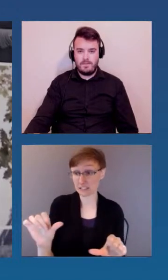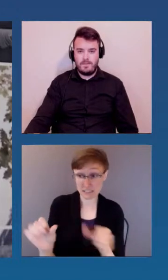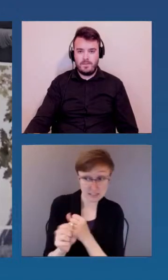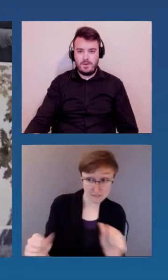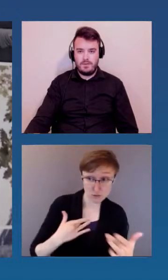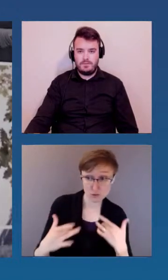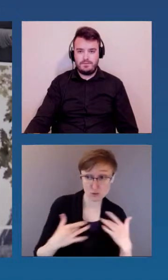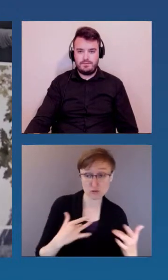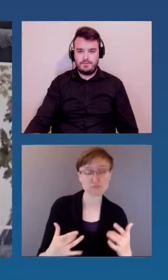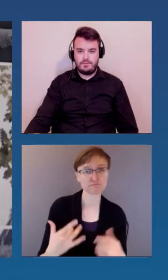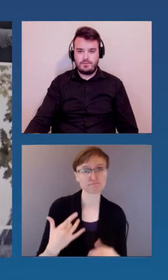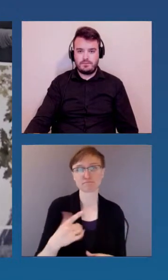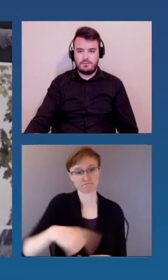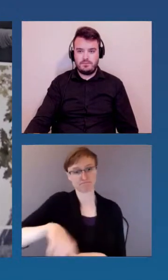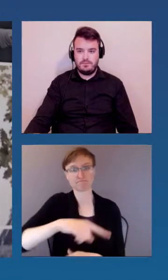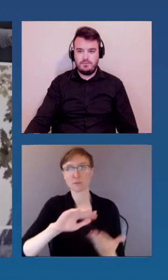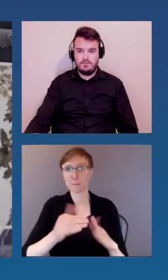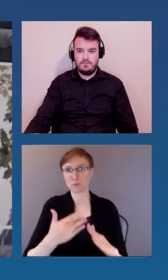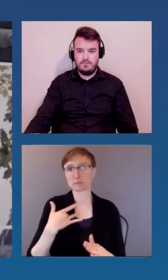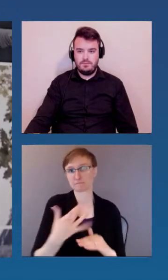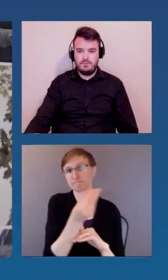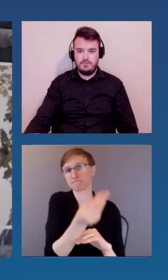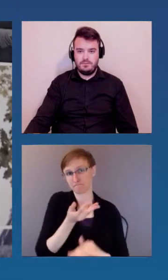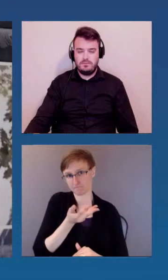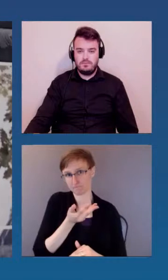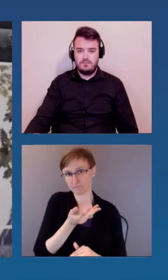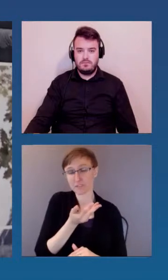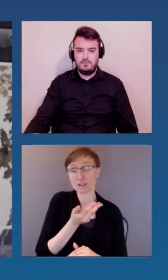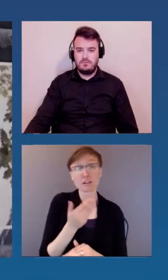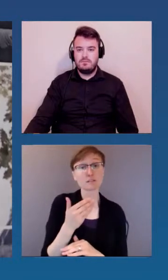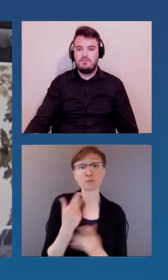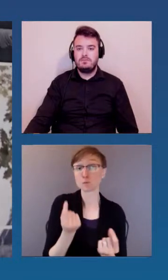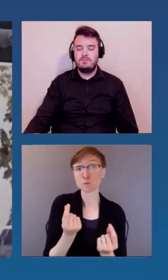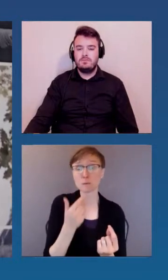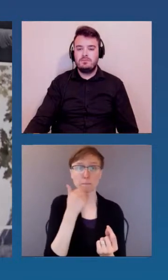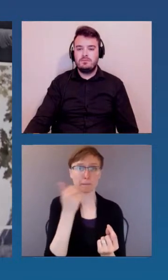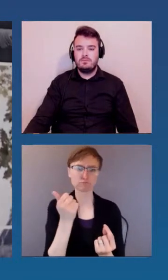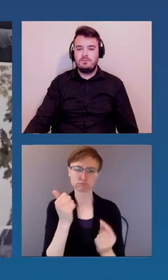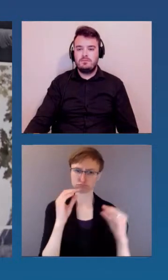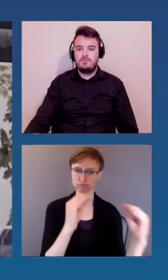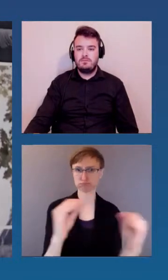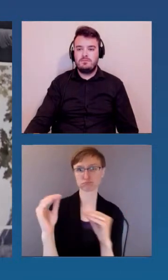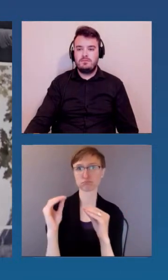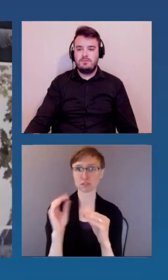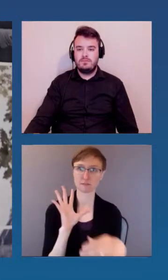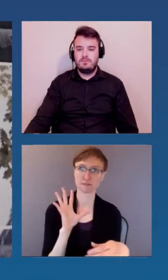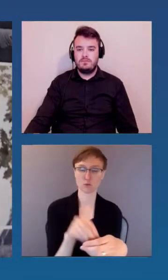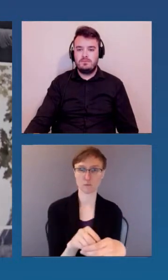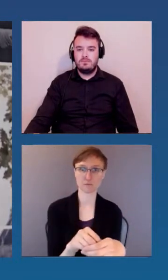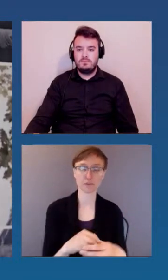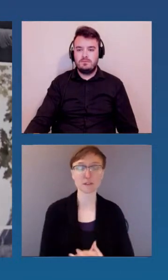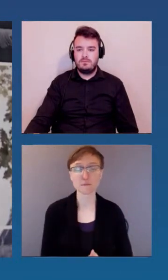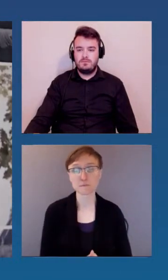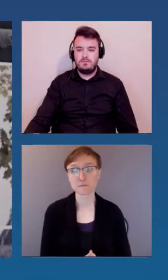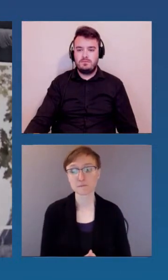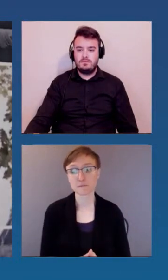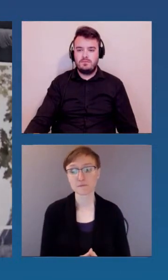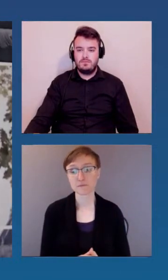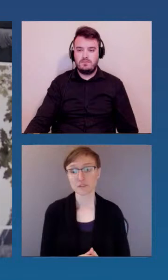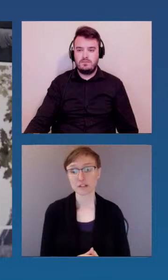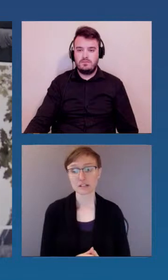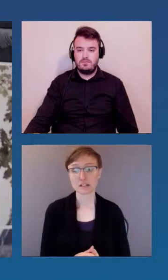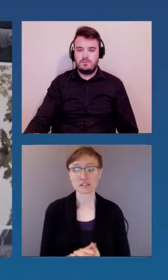of large gatherings over the period of time since COVID was declared a pandemic. And I will say one